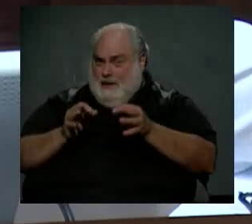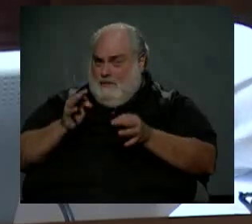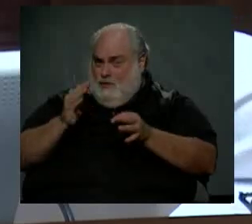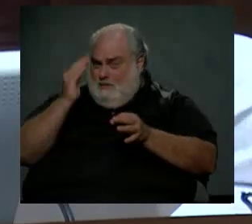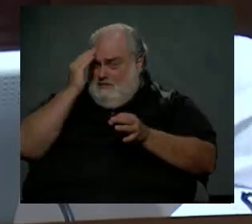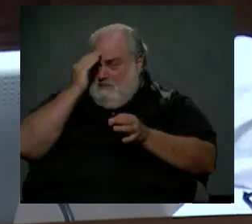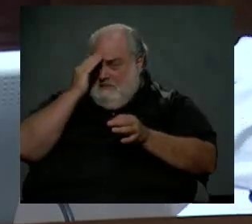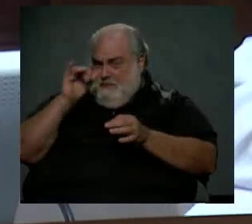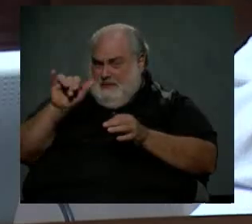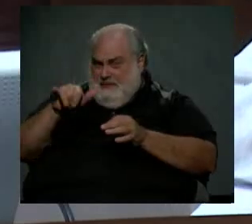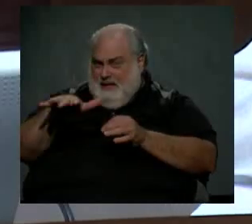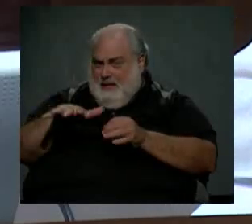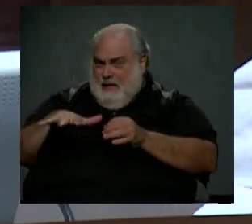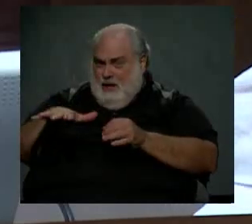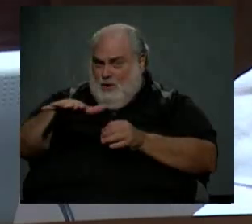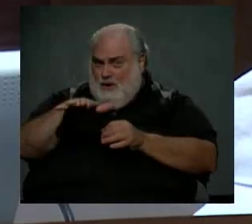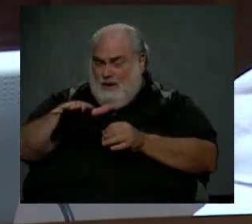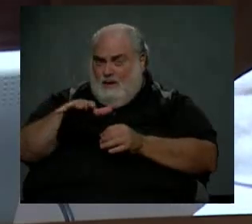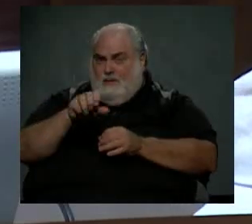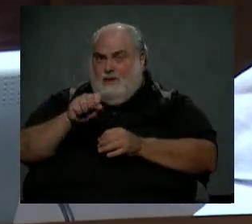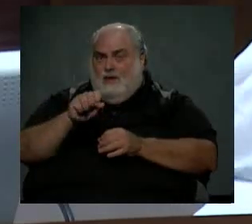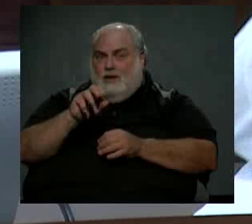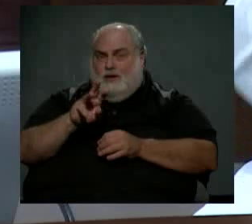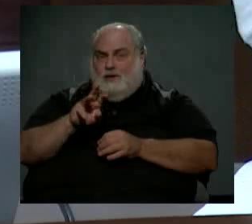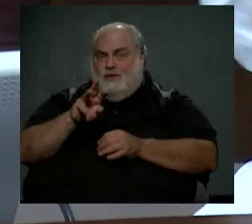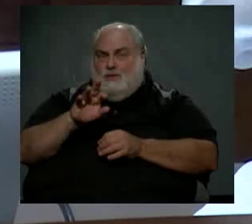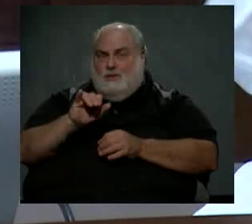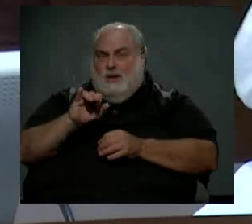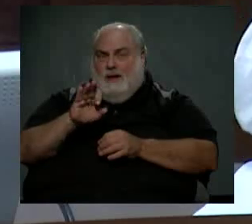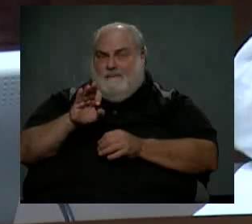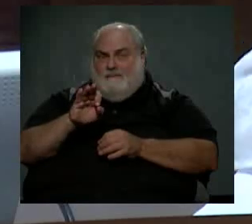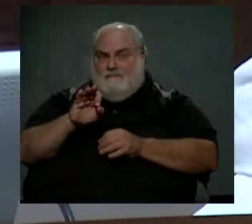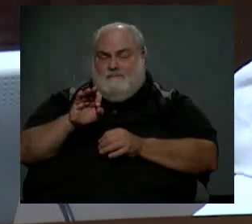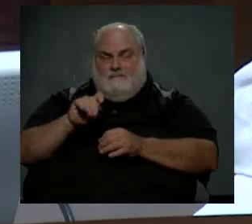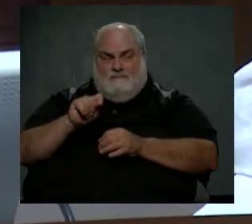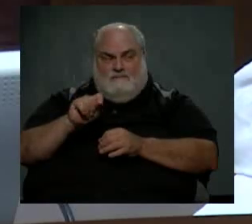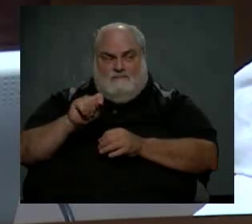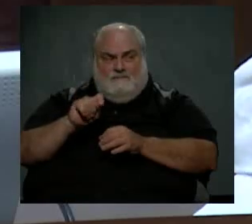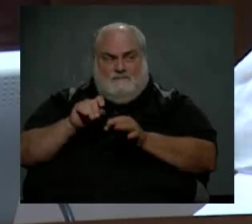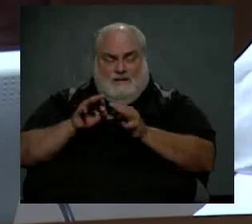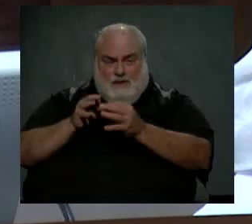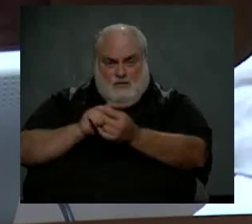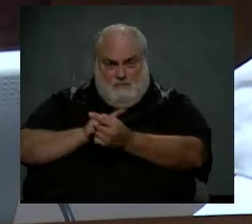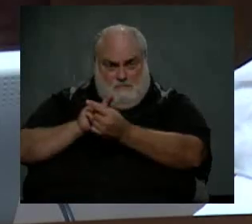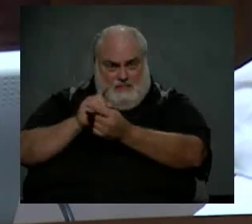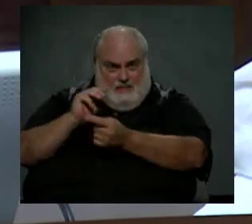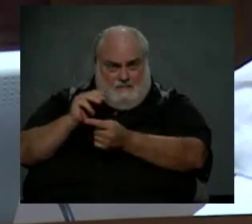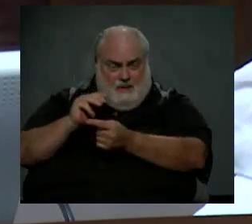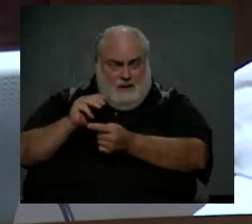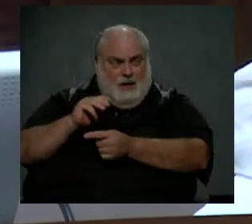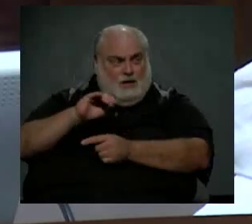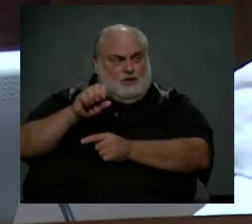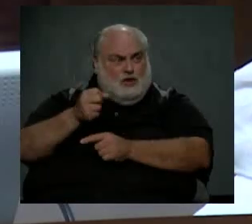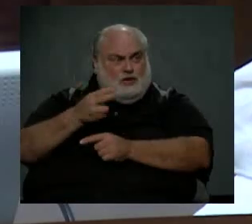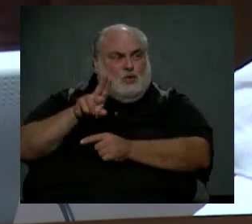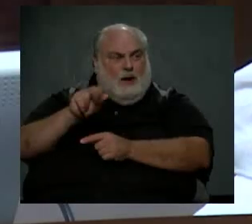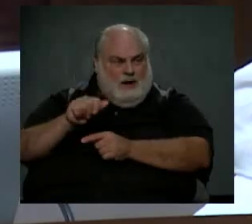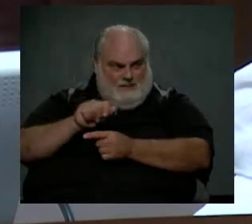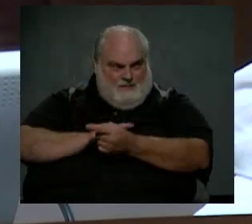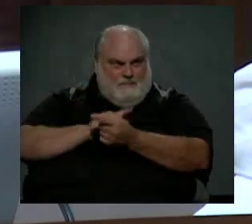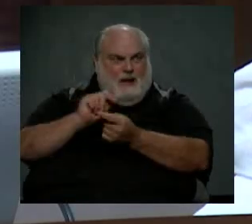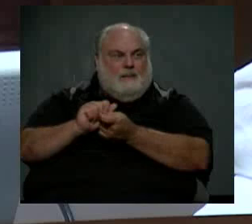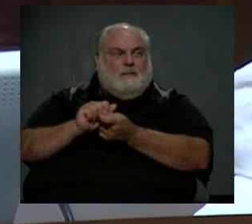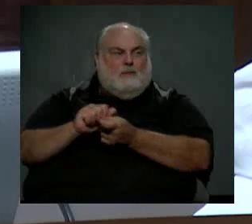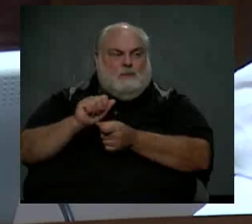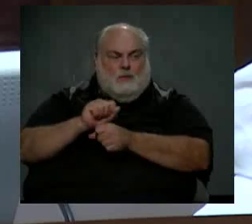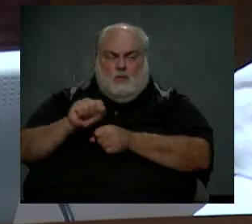this area, but the Swift family, who lives right in front. Have you met Mr. Swift? Maybe not. Joshua Swift. We've been working on this for